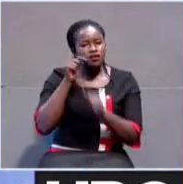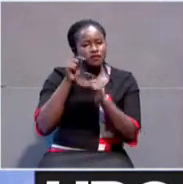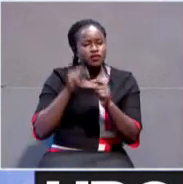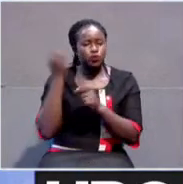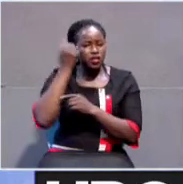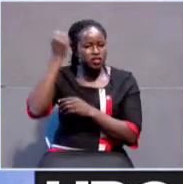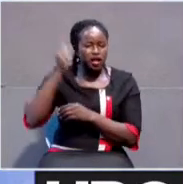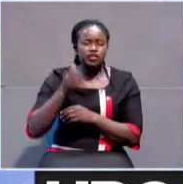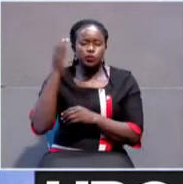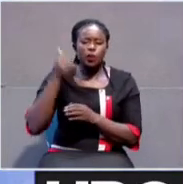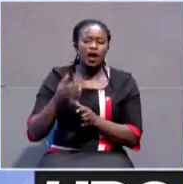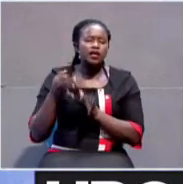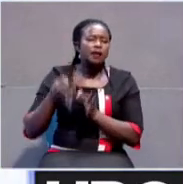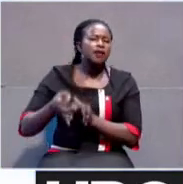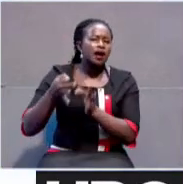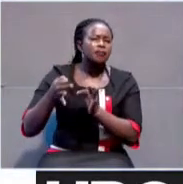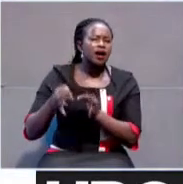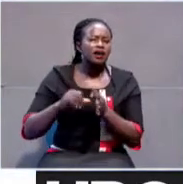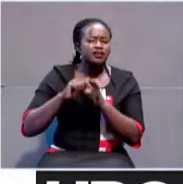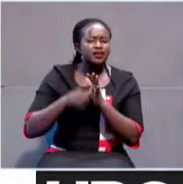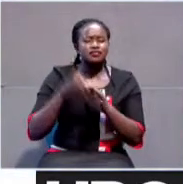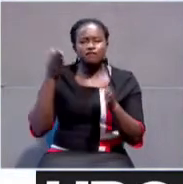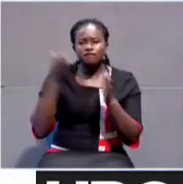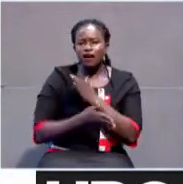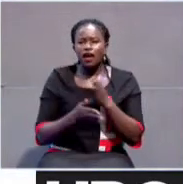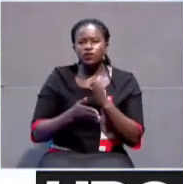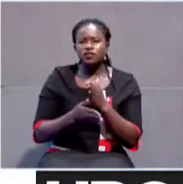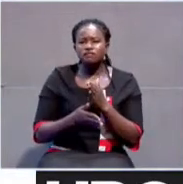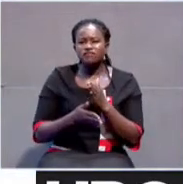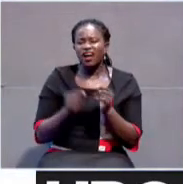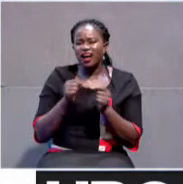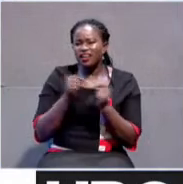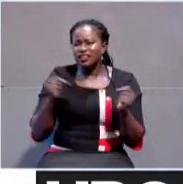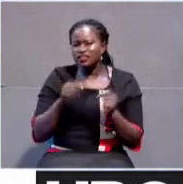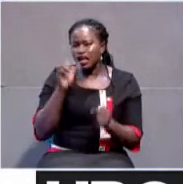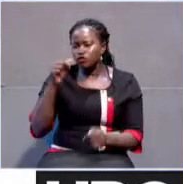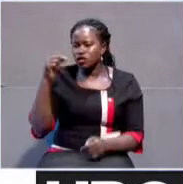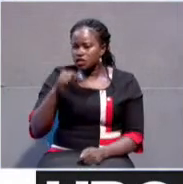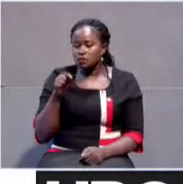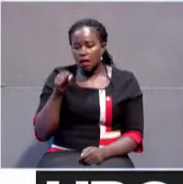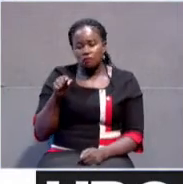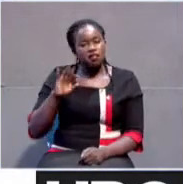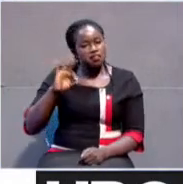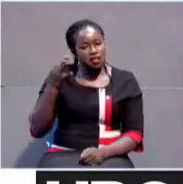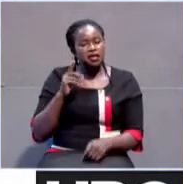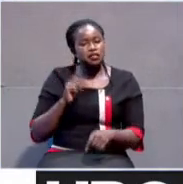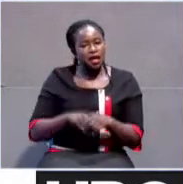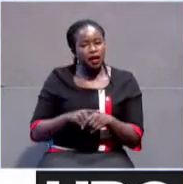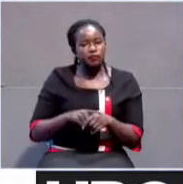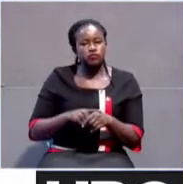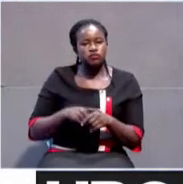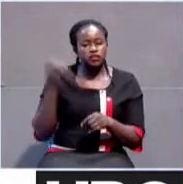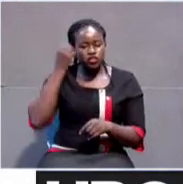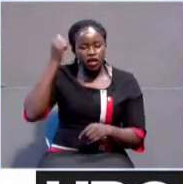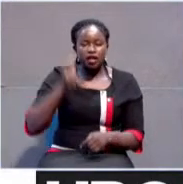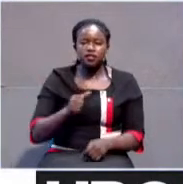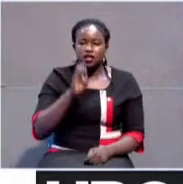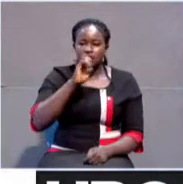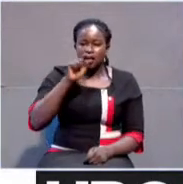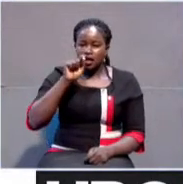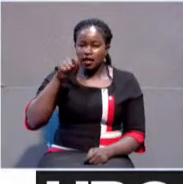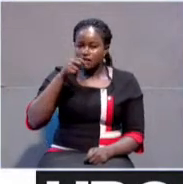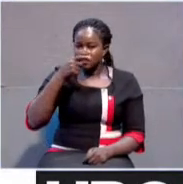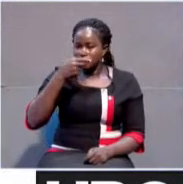delayed justice in the case he filed against the Attorney General. This is the third time Judge Esther Nambayo is adjourning